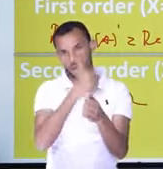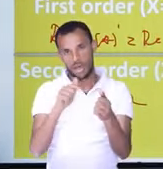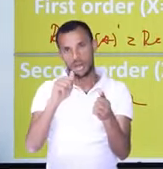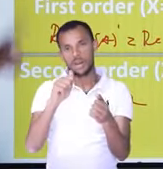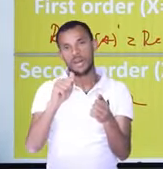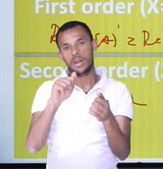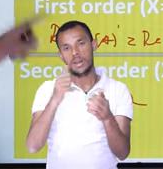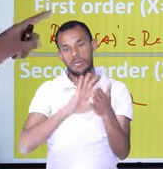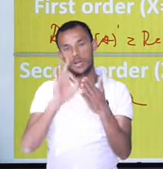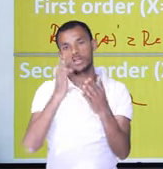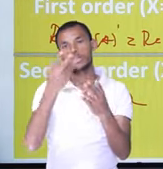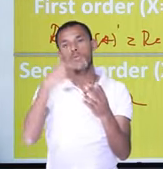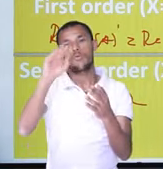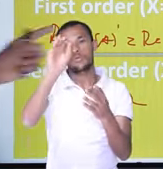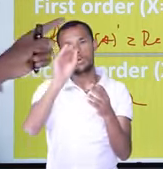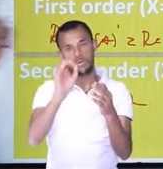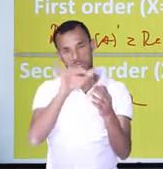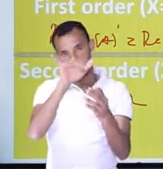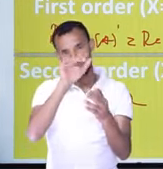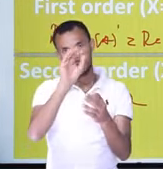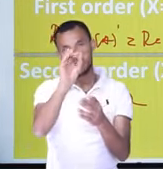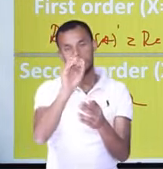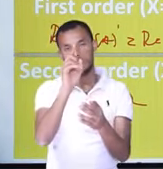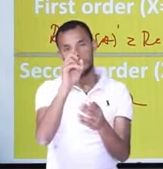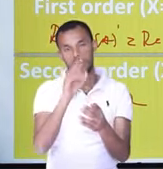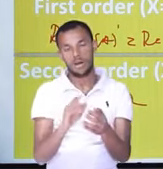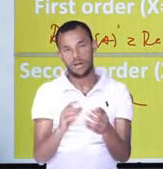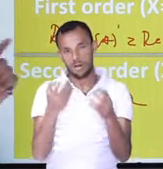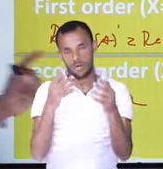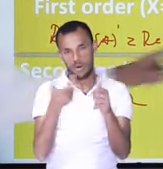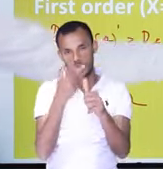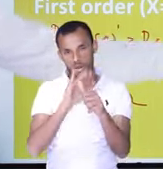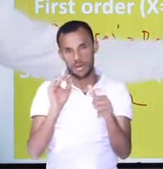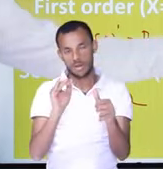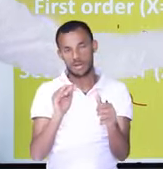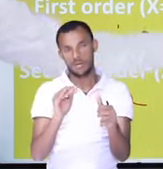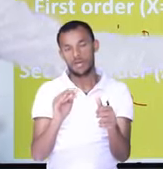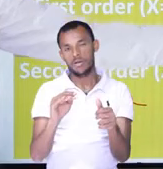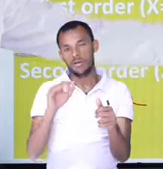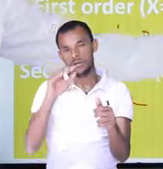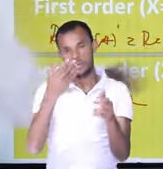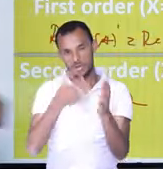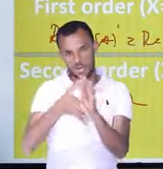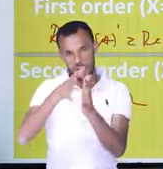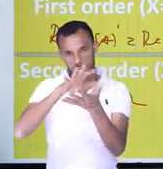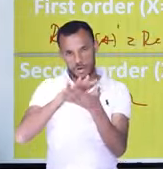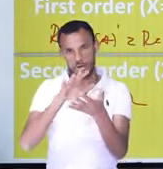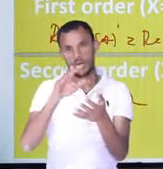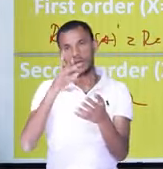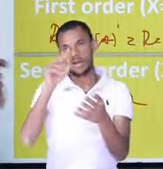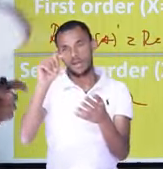already 1. For first order reaction, the concentration is doubled to the power of 1, rate is